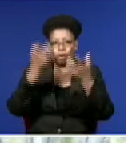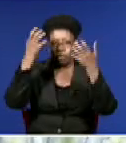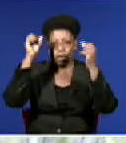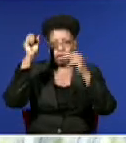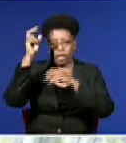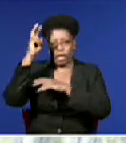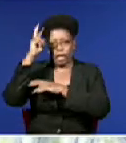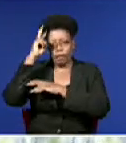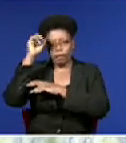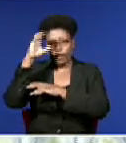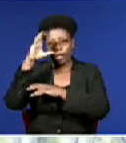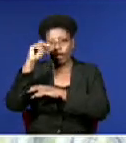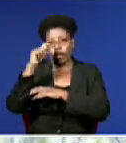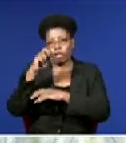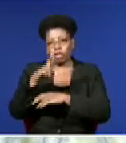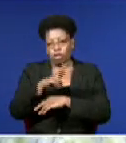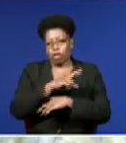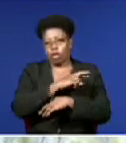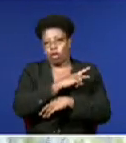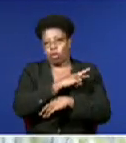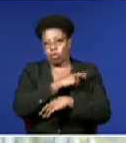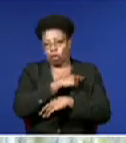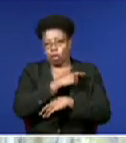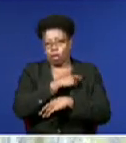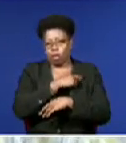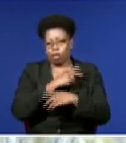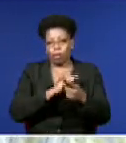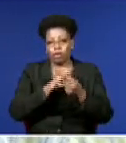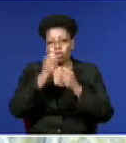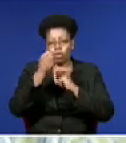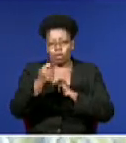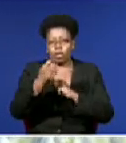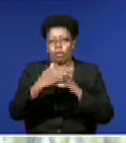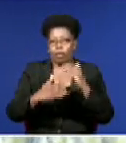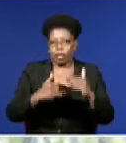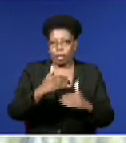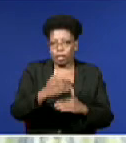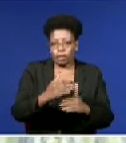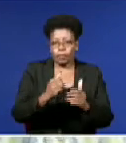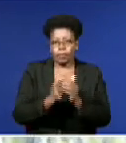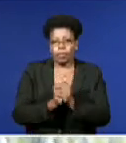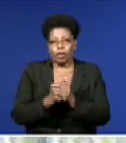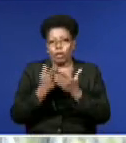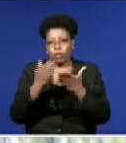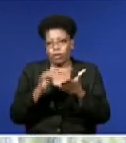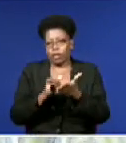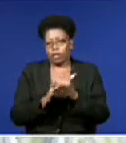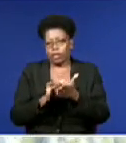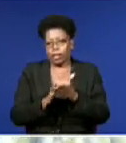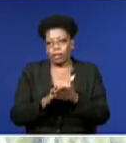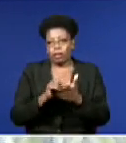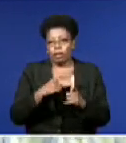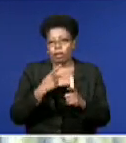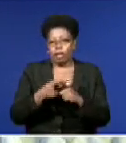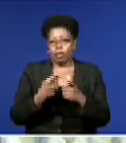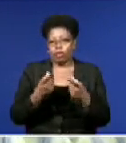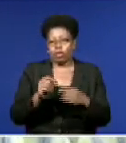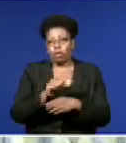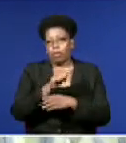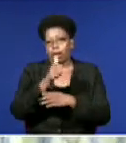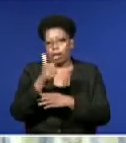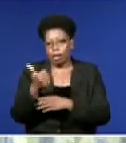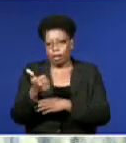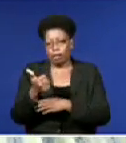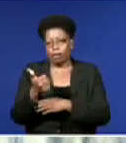Victor Lopez, and we're discussing the transitional process. And then once that has taken place, then we will do some other assessments